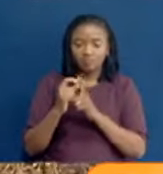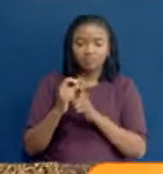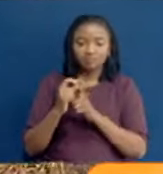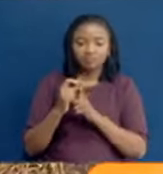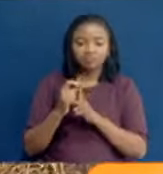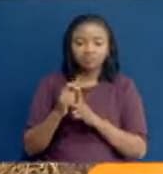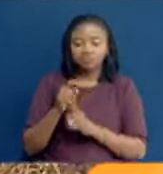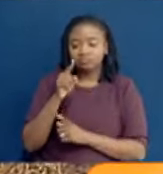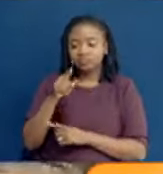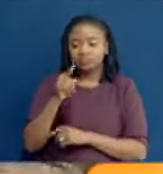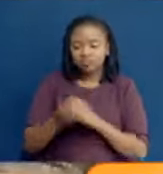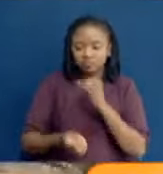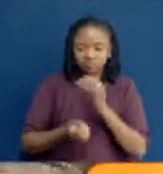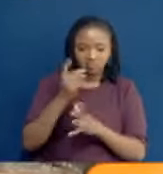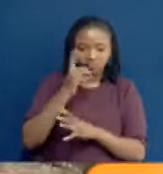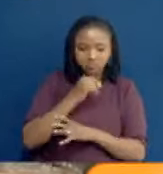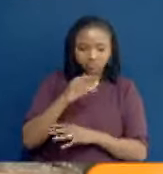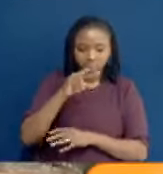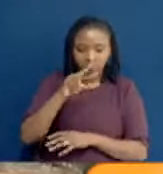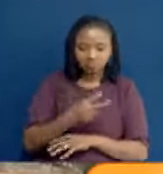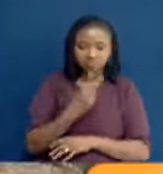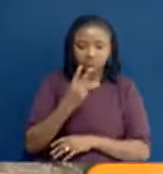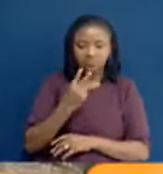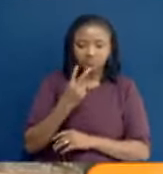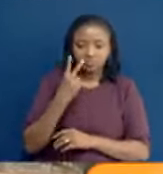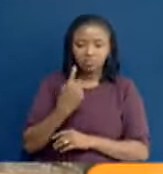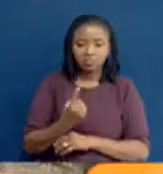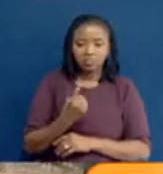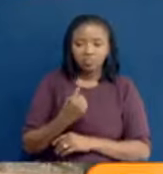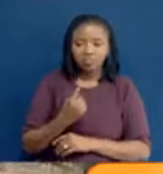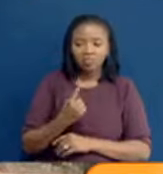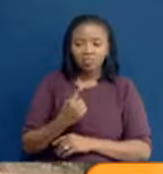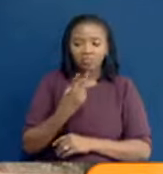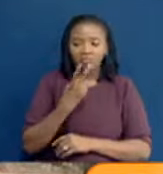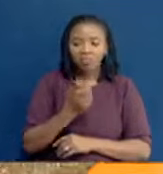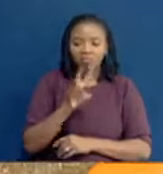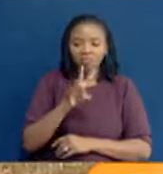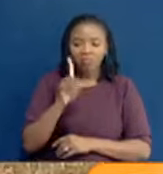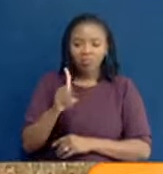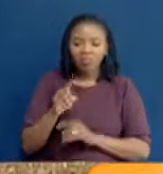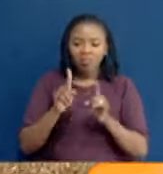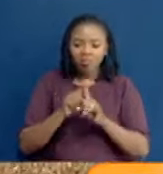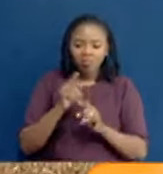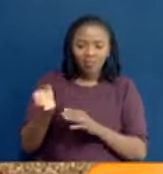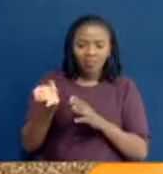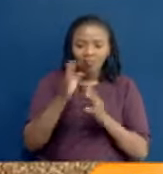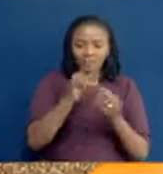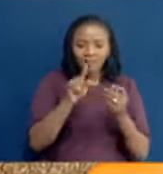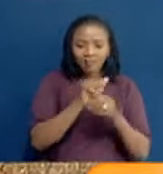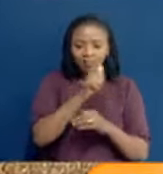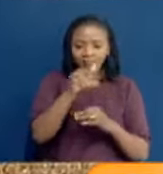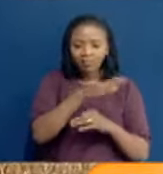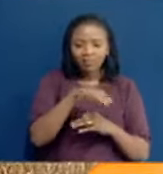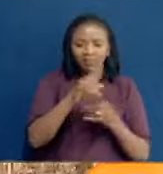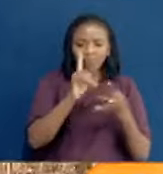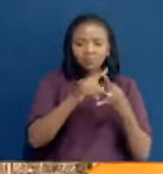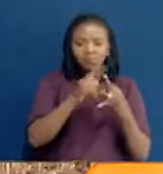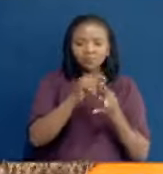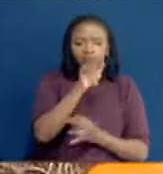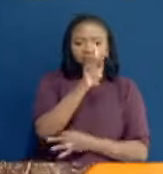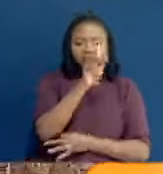established in 2001. Kasigao Ranch got a certification to become a community wildlife conservancy in the